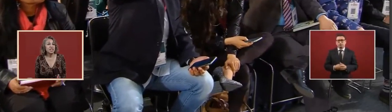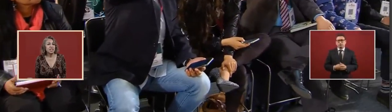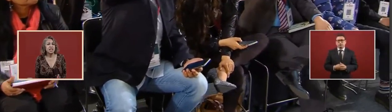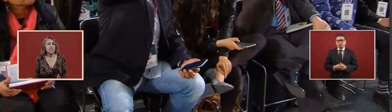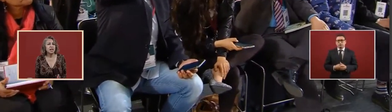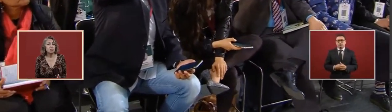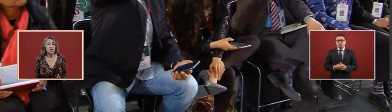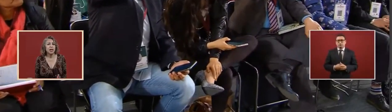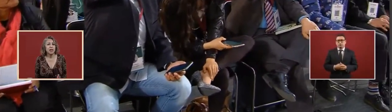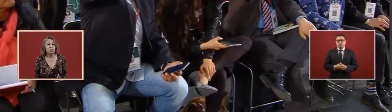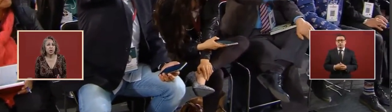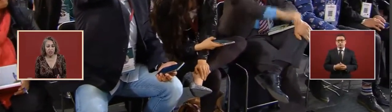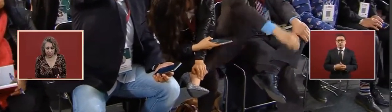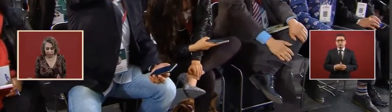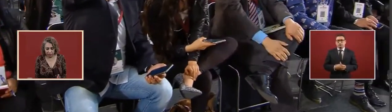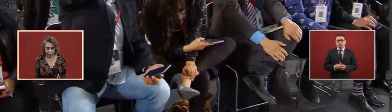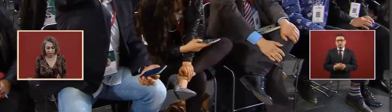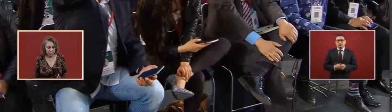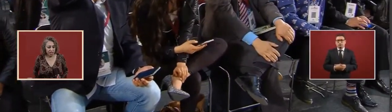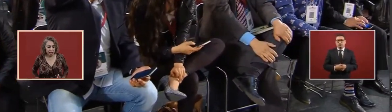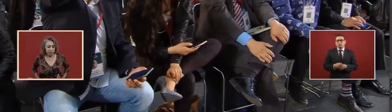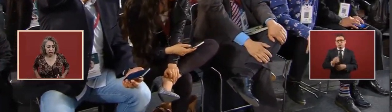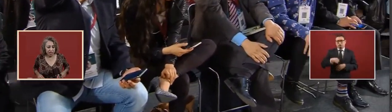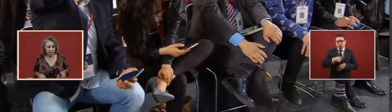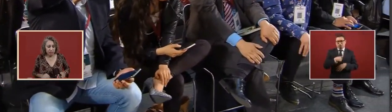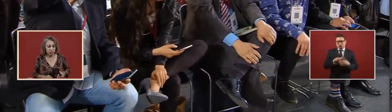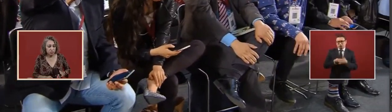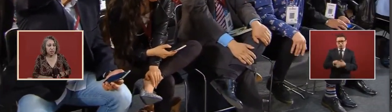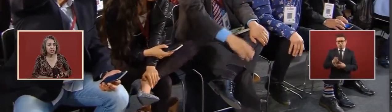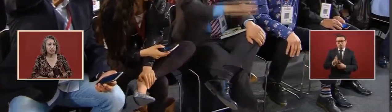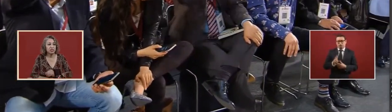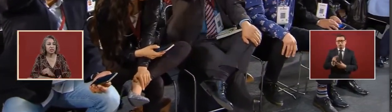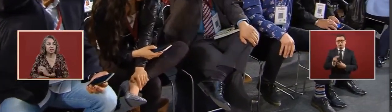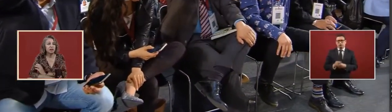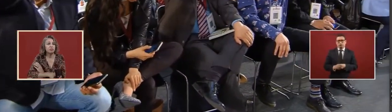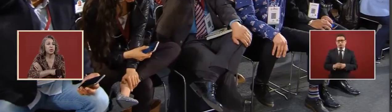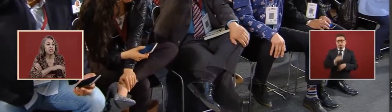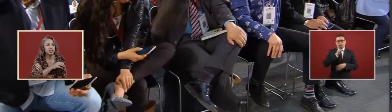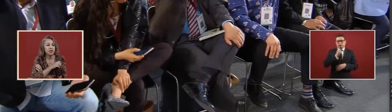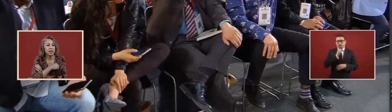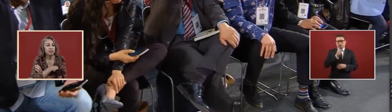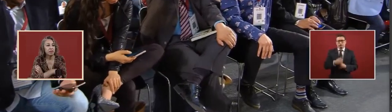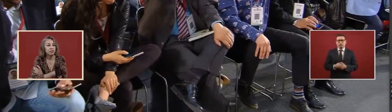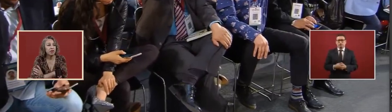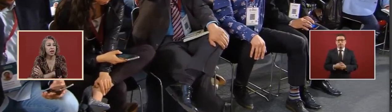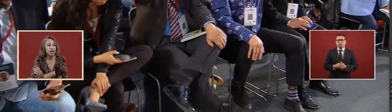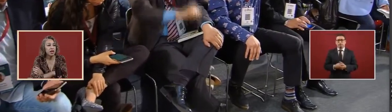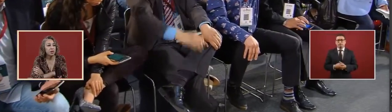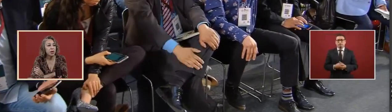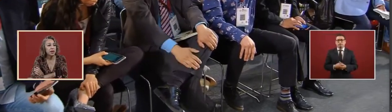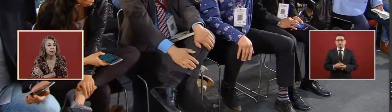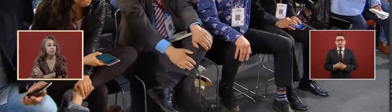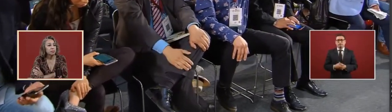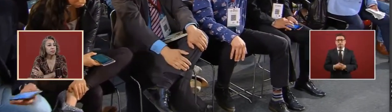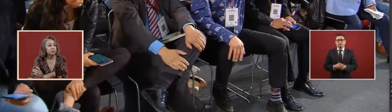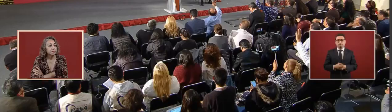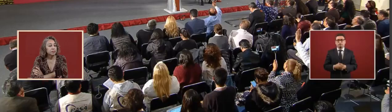He says he's not applying any pressure, and he's not utilizing those measures of pressuring for in any